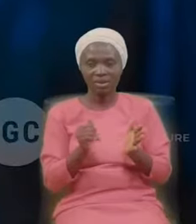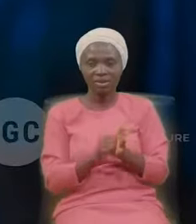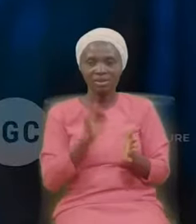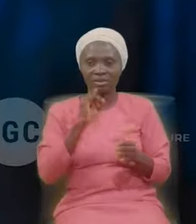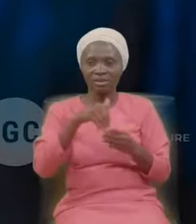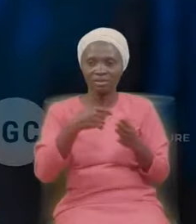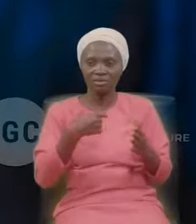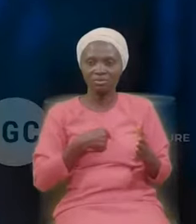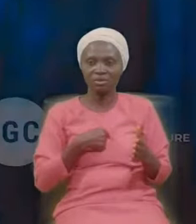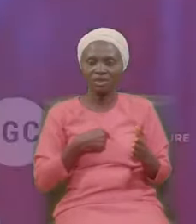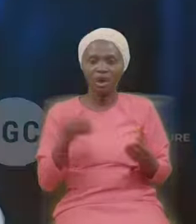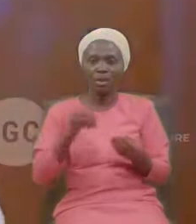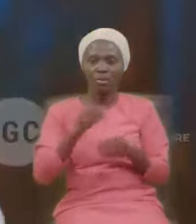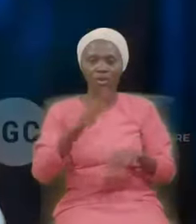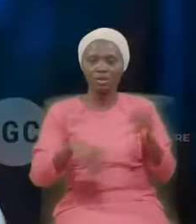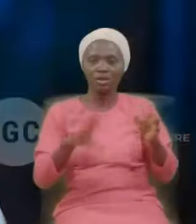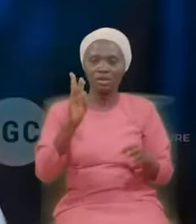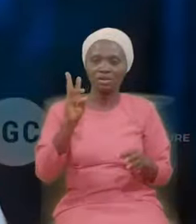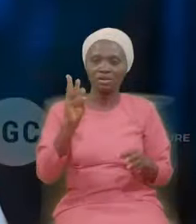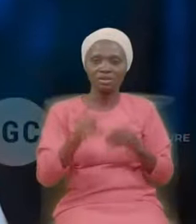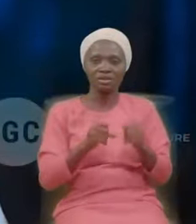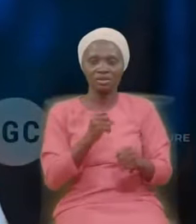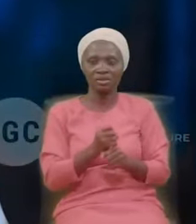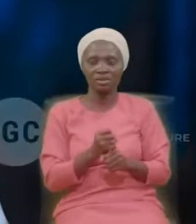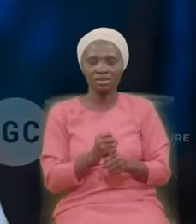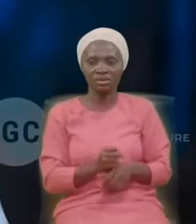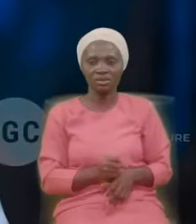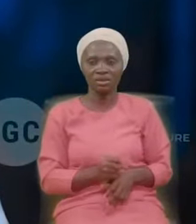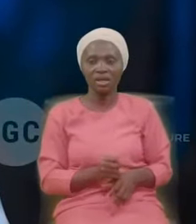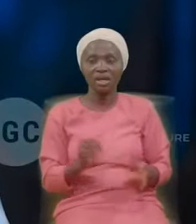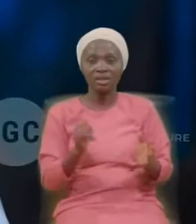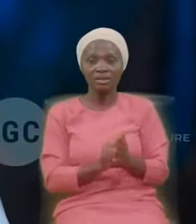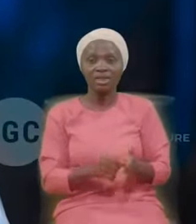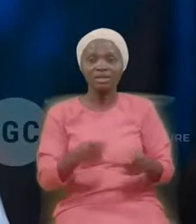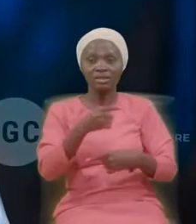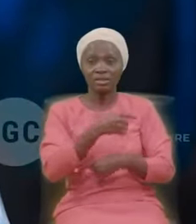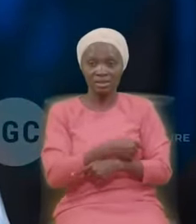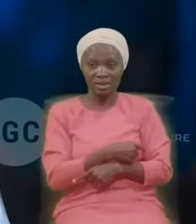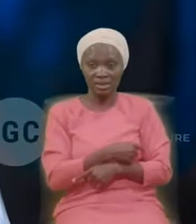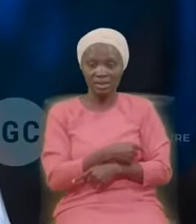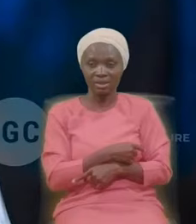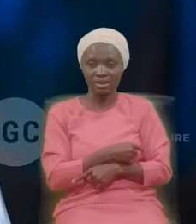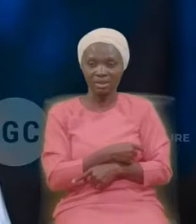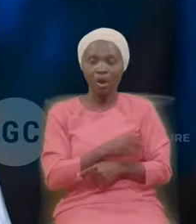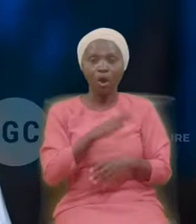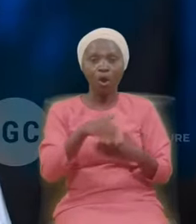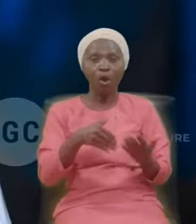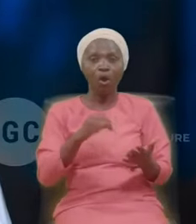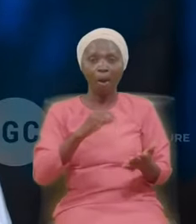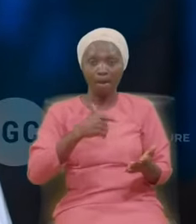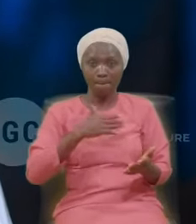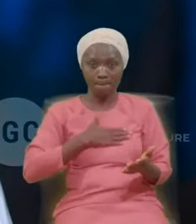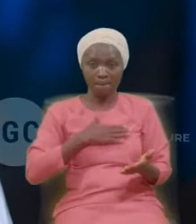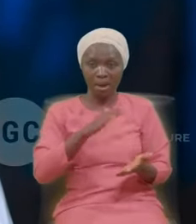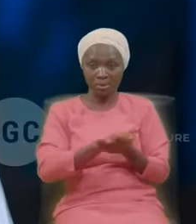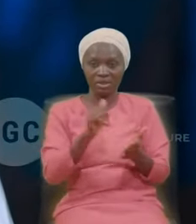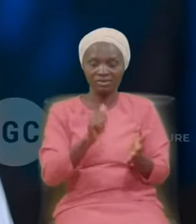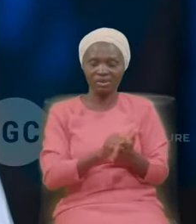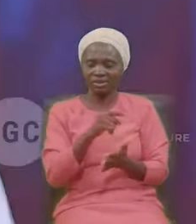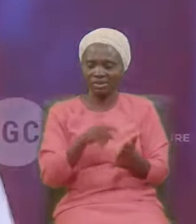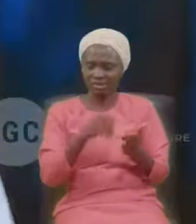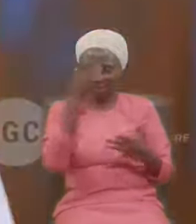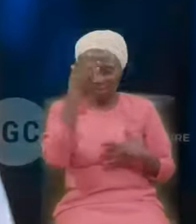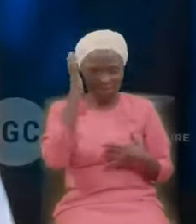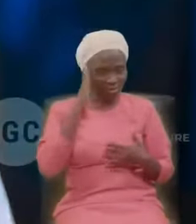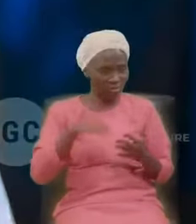years. Where I don't go to hospital that very day. All my belief is that this sickness is moving away